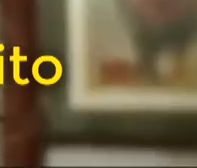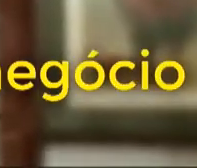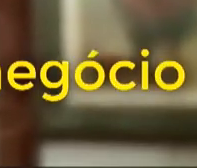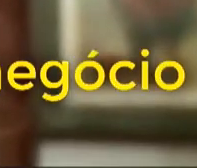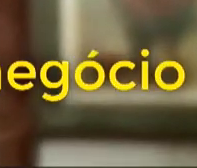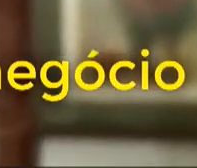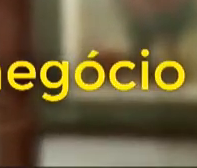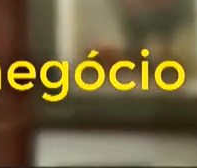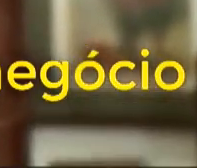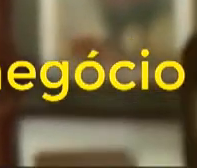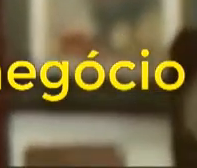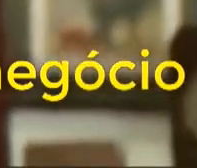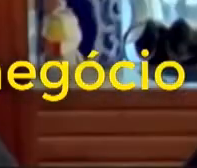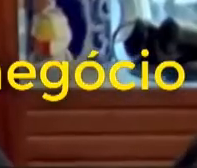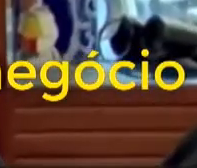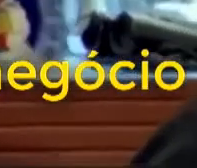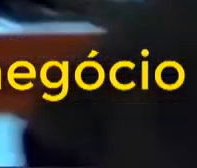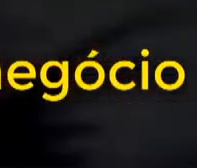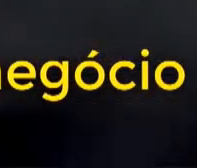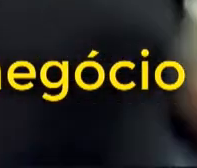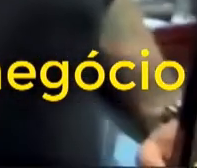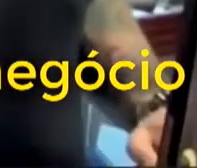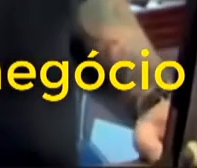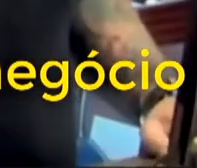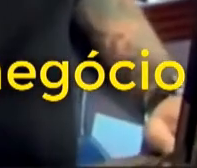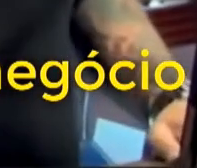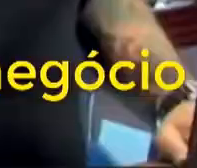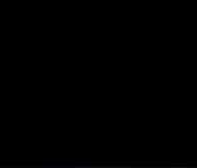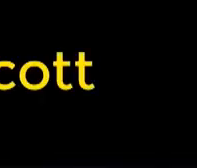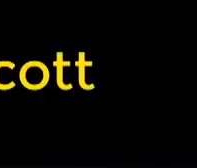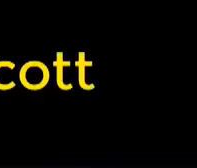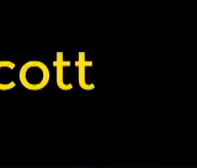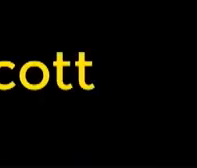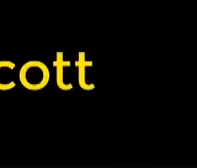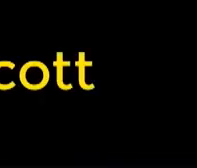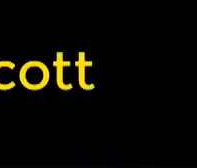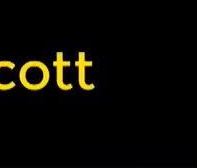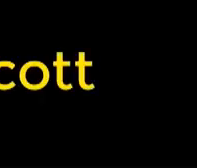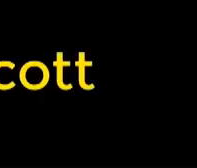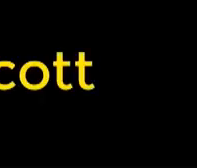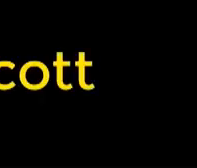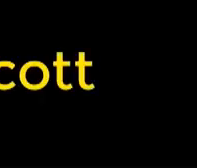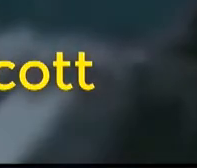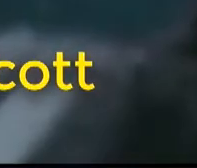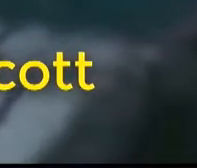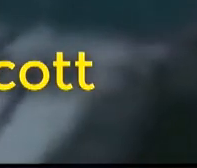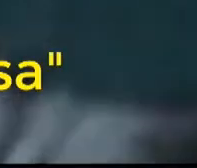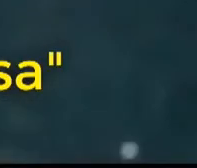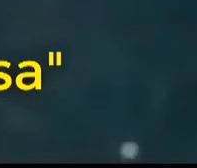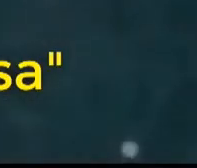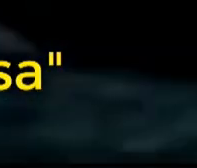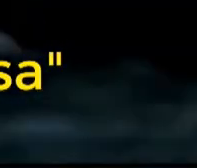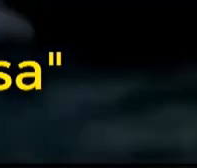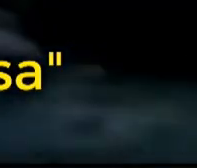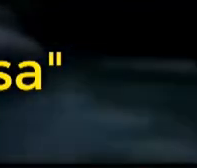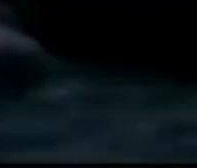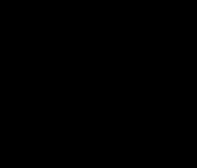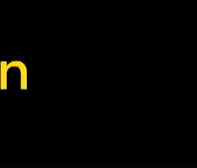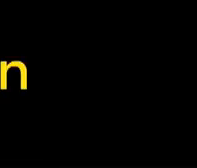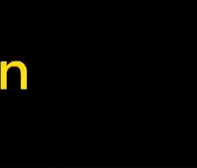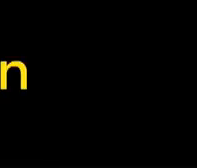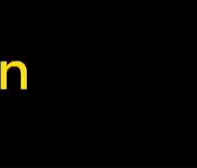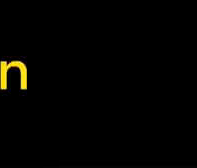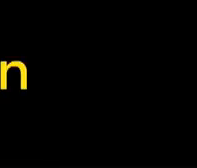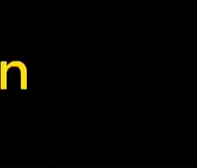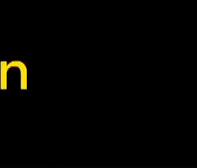Stars. Congratulations, Tony, for your biz expansion. Hey, Tony, this is Jackson Robert Scott here. I'm Georgie from It.